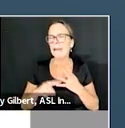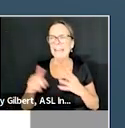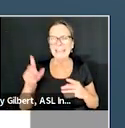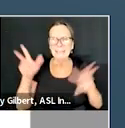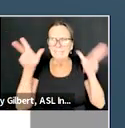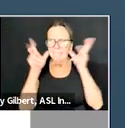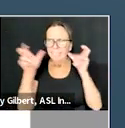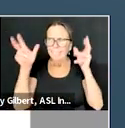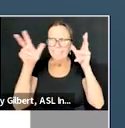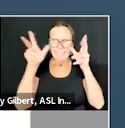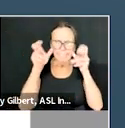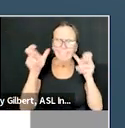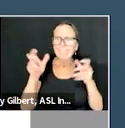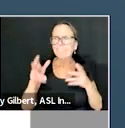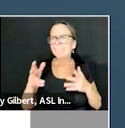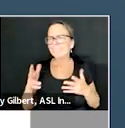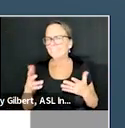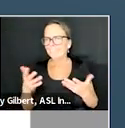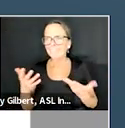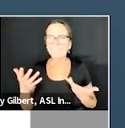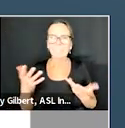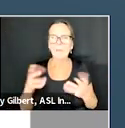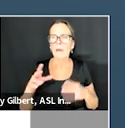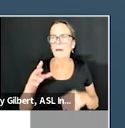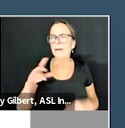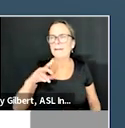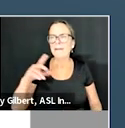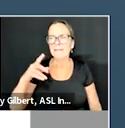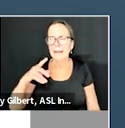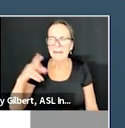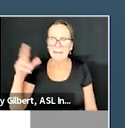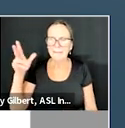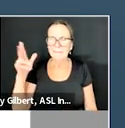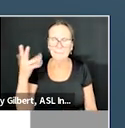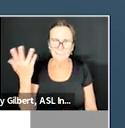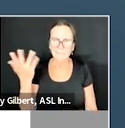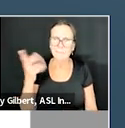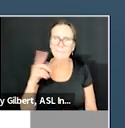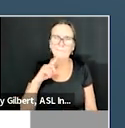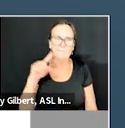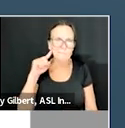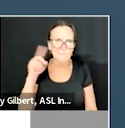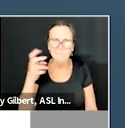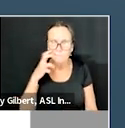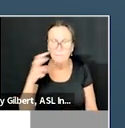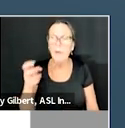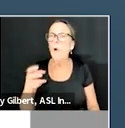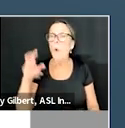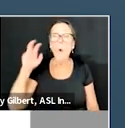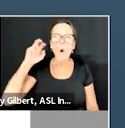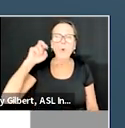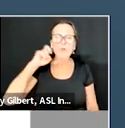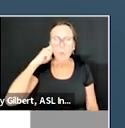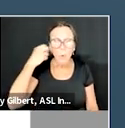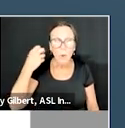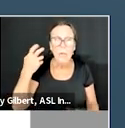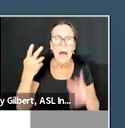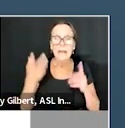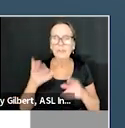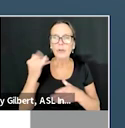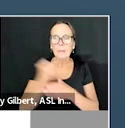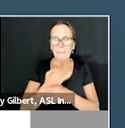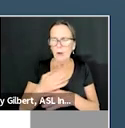impairment, hearing, vision, deafblind, neurological impairment, emotional